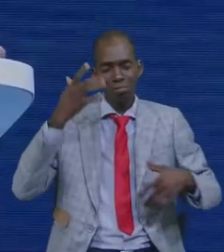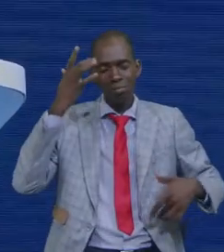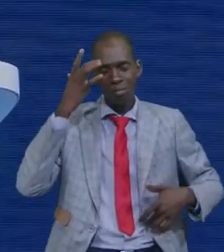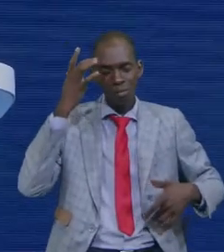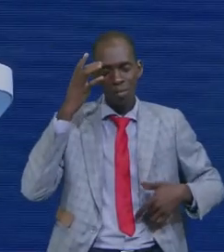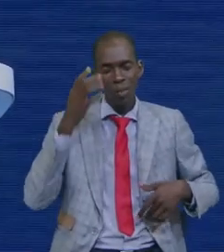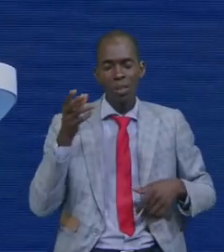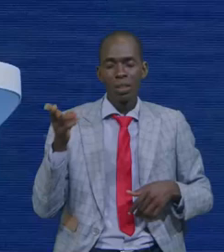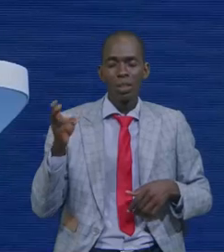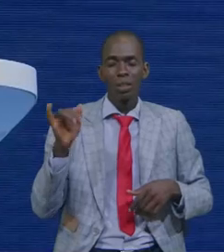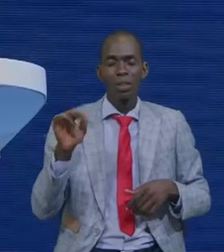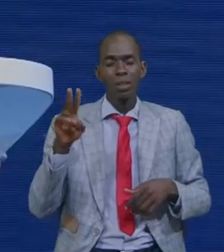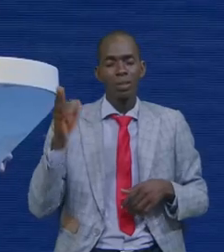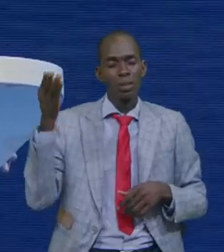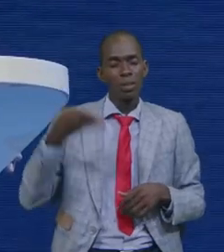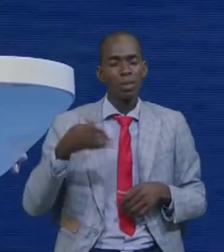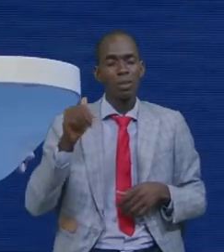disease, HIV, AIDS,